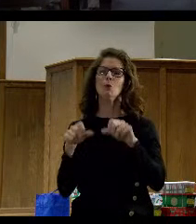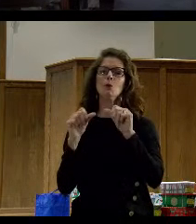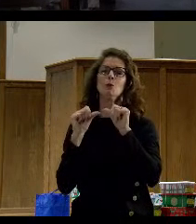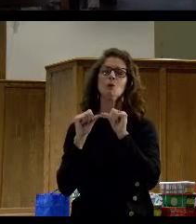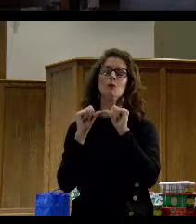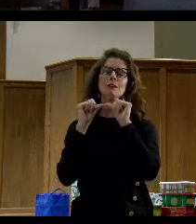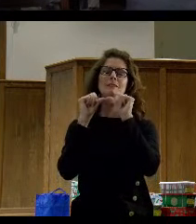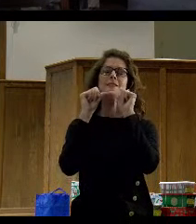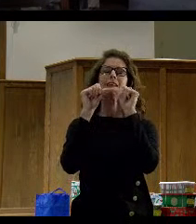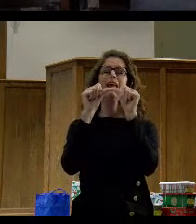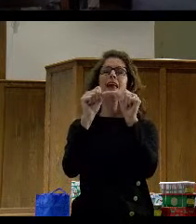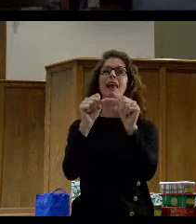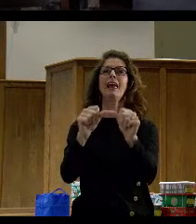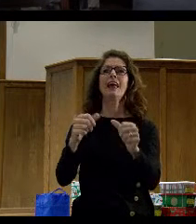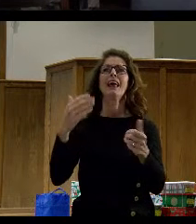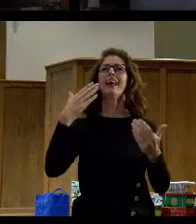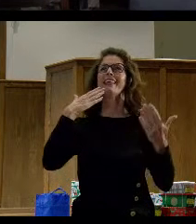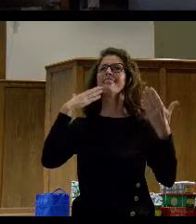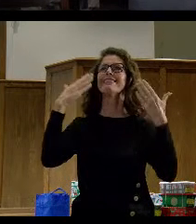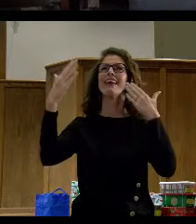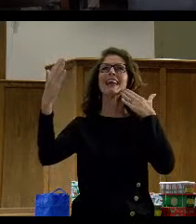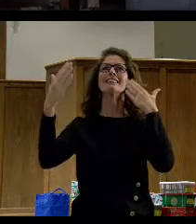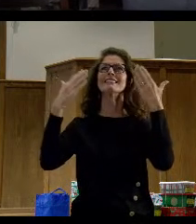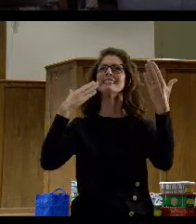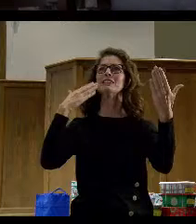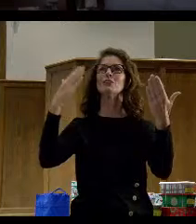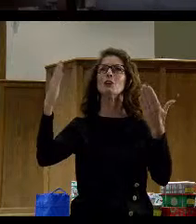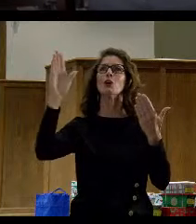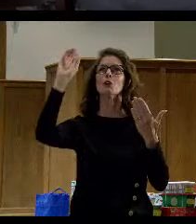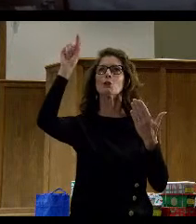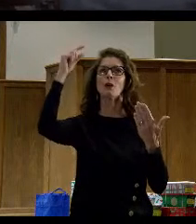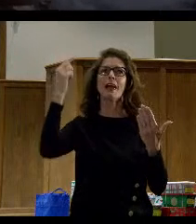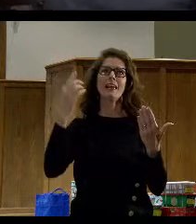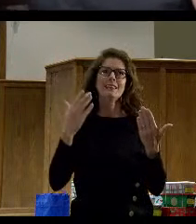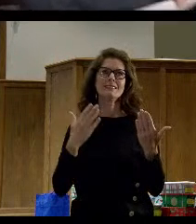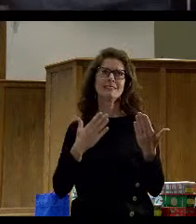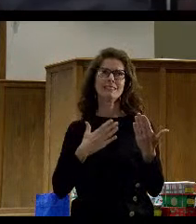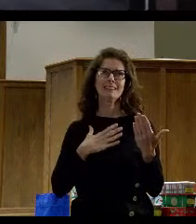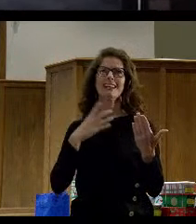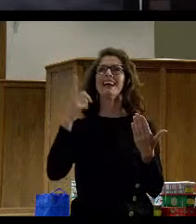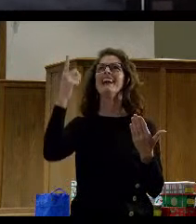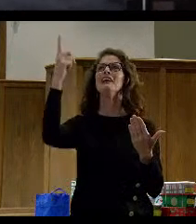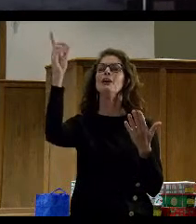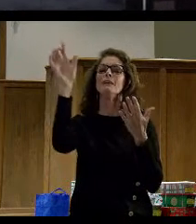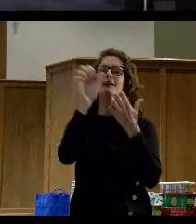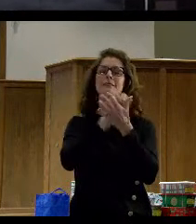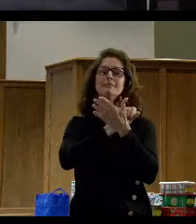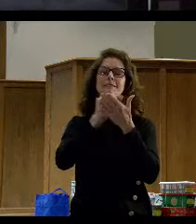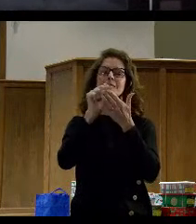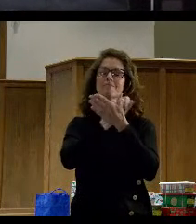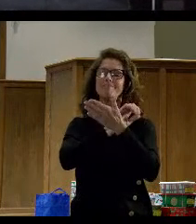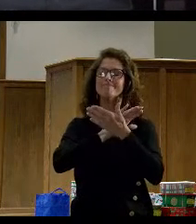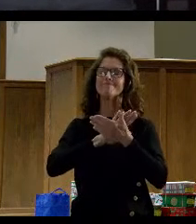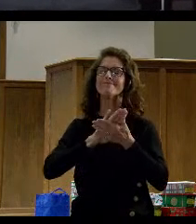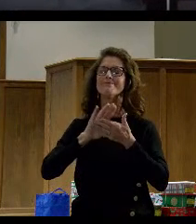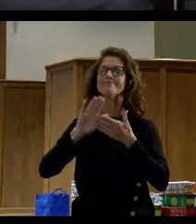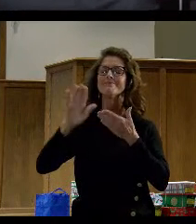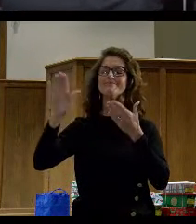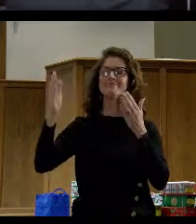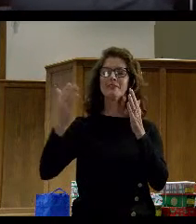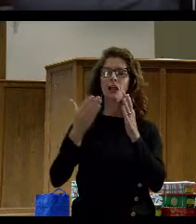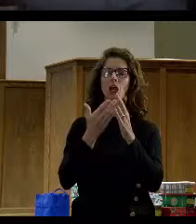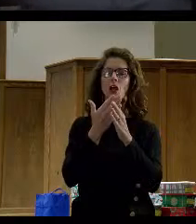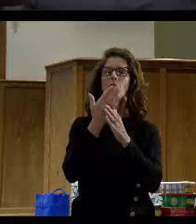who would stand? Thanks to your grace we are cleansed by the blood of